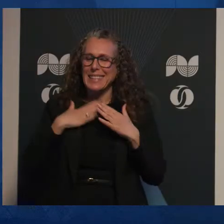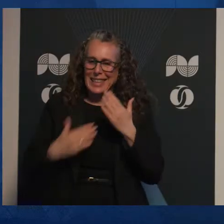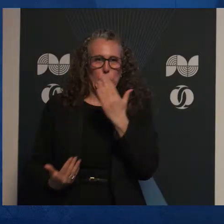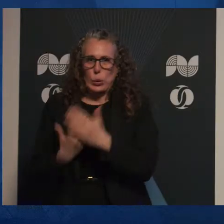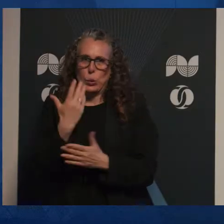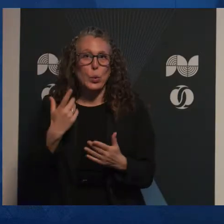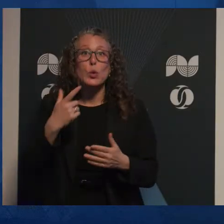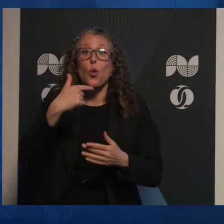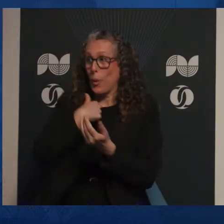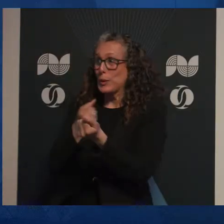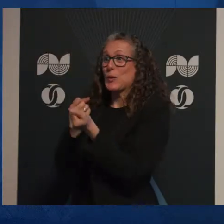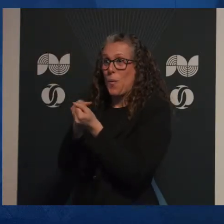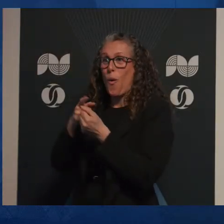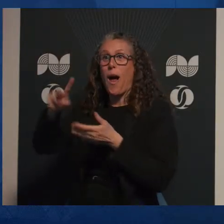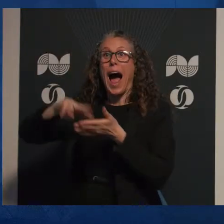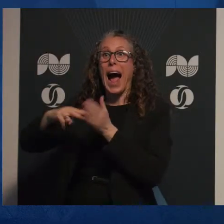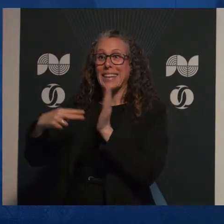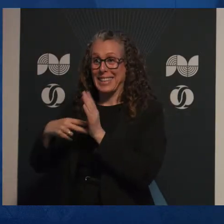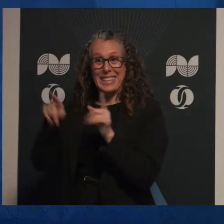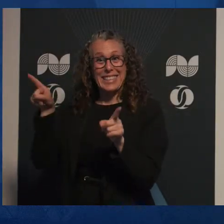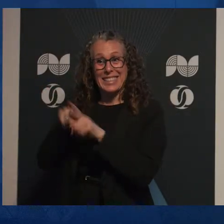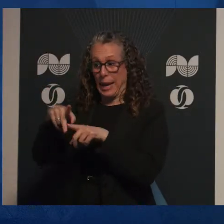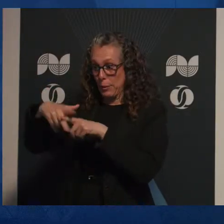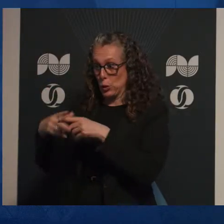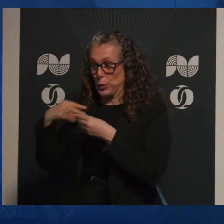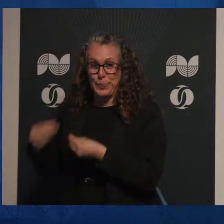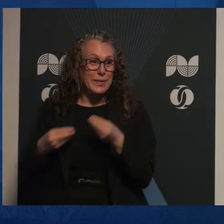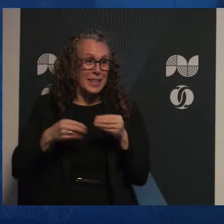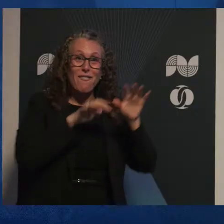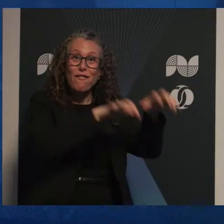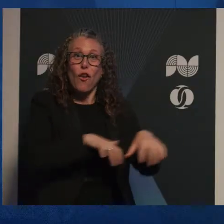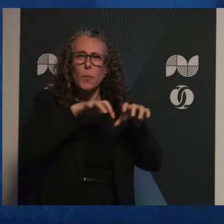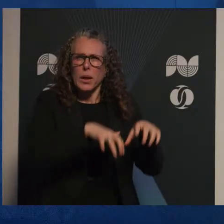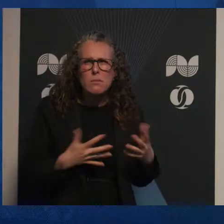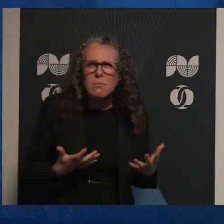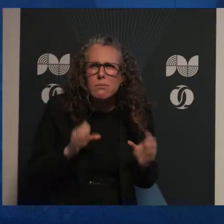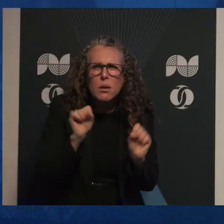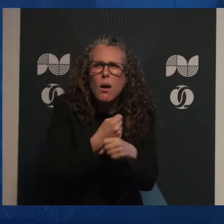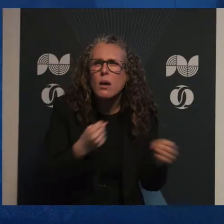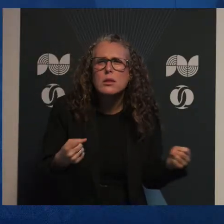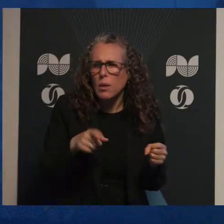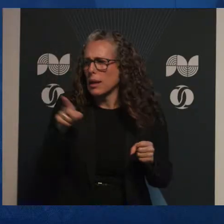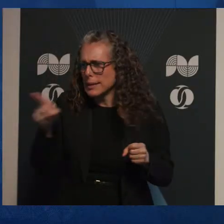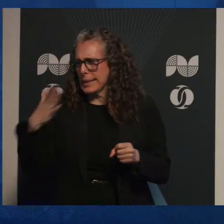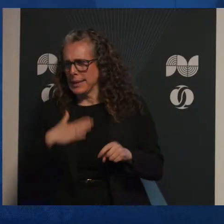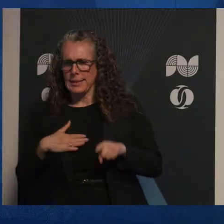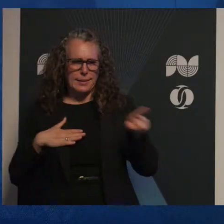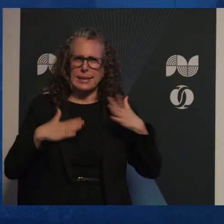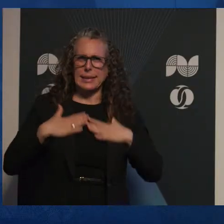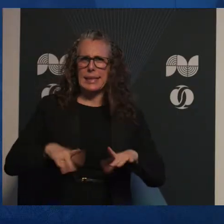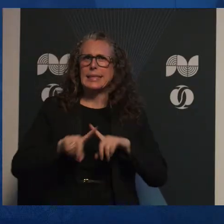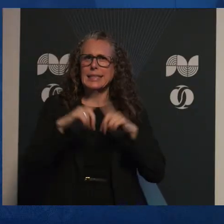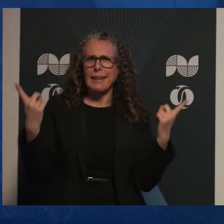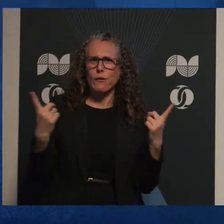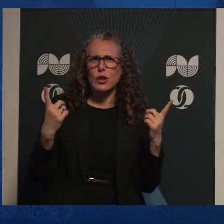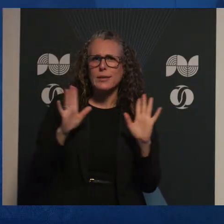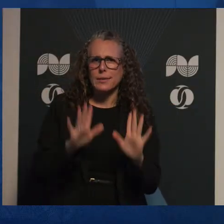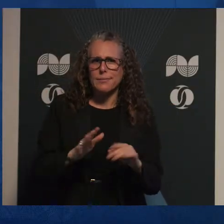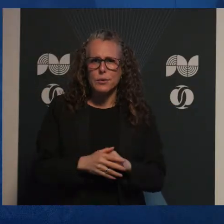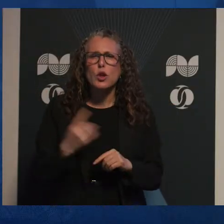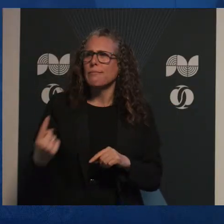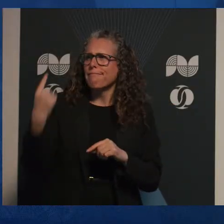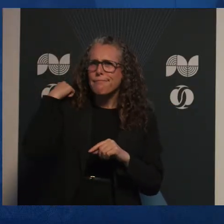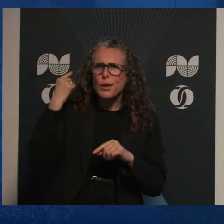sector, right? For example, I mean, in the case of Moldova, for example, Moldova is still dependent on the agricultural economy. It used to be 22%